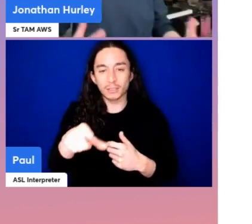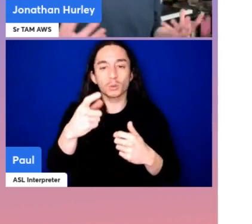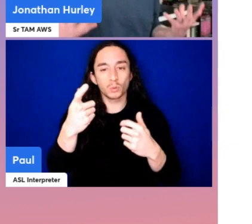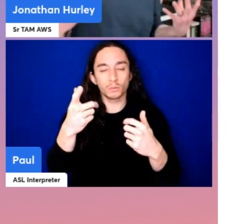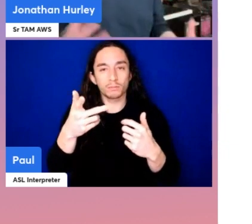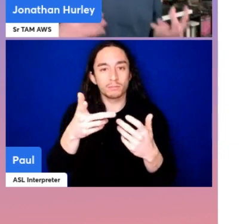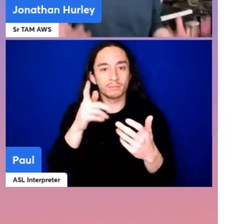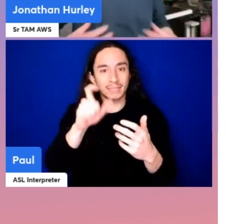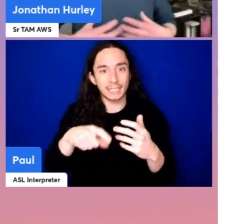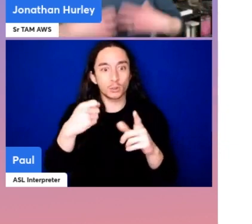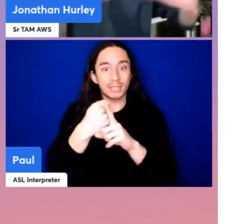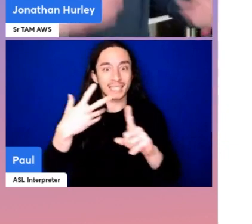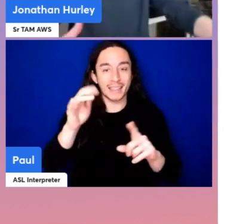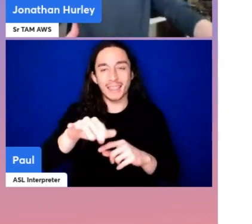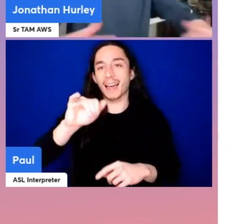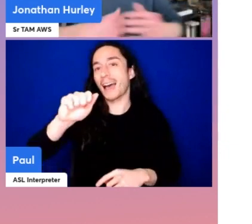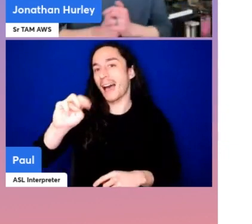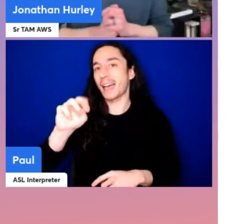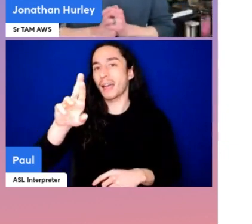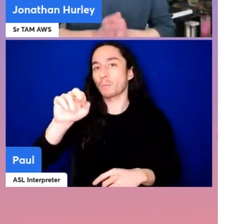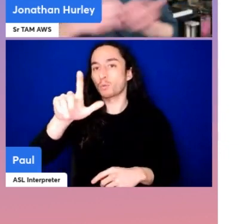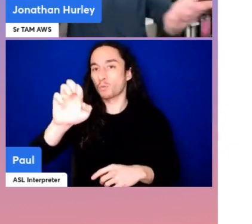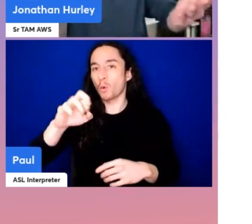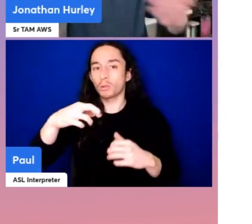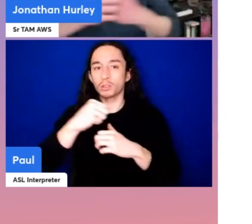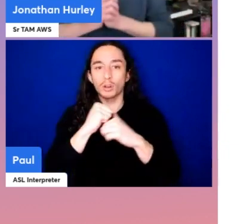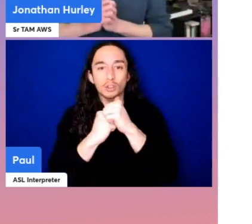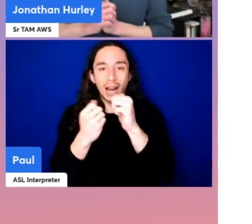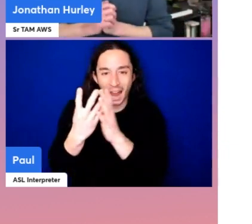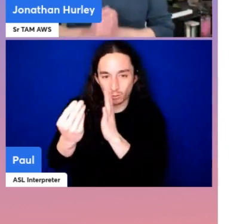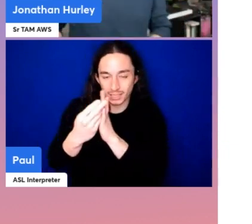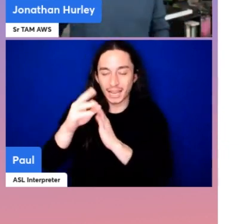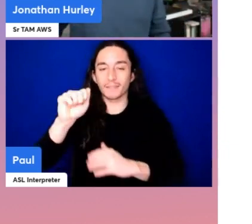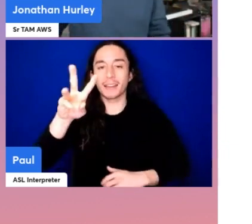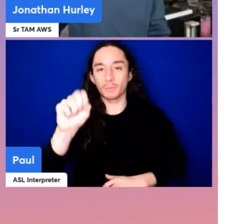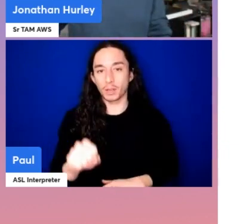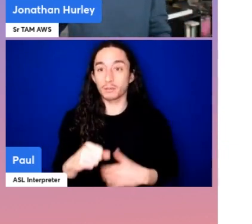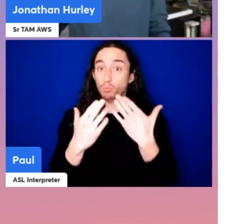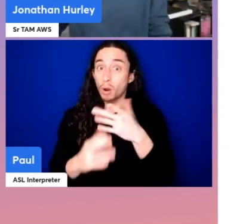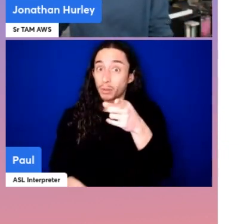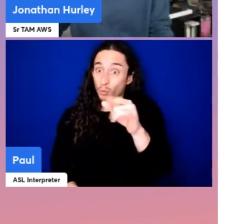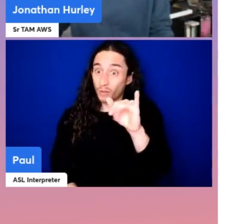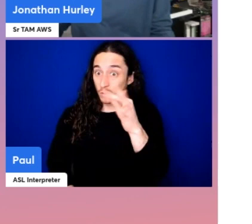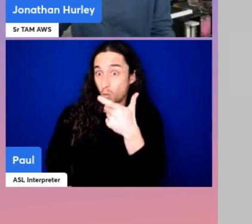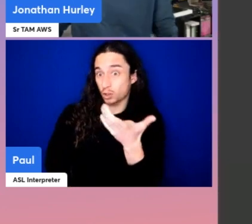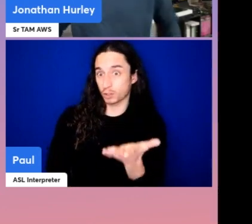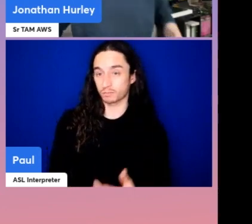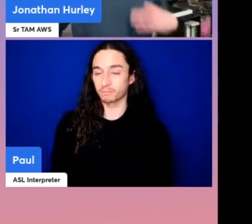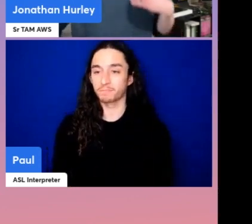that IAM role structure outside of AWS. Probably you, if you're watching.